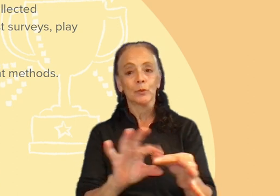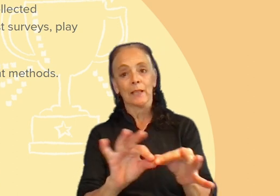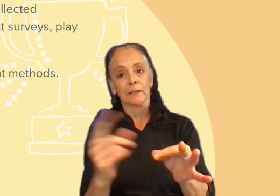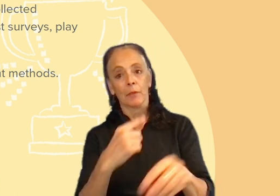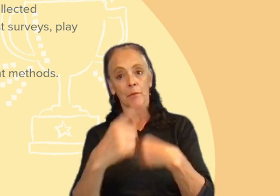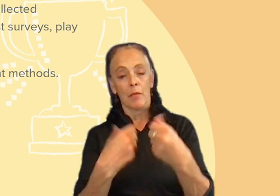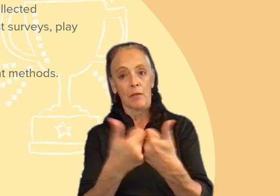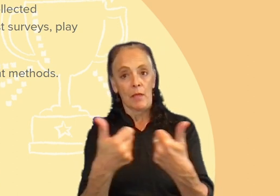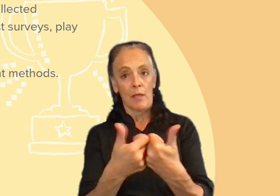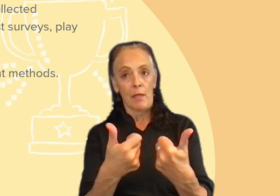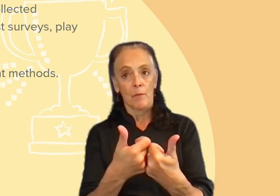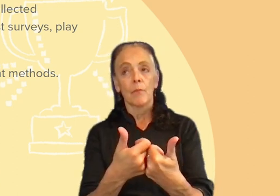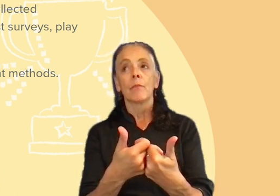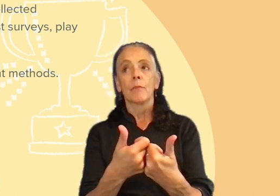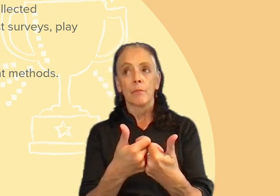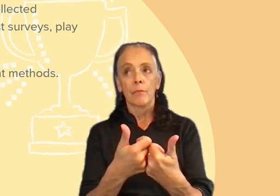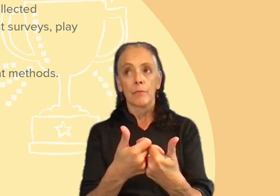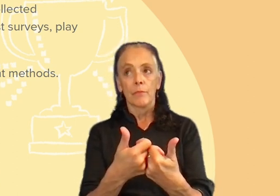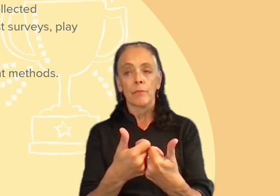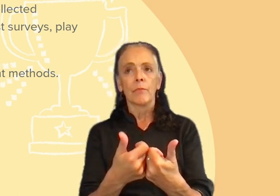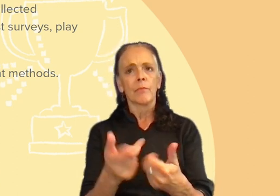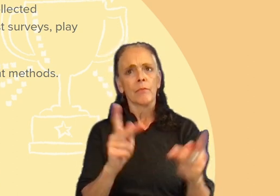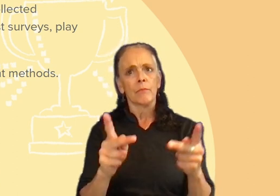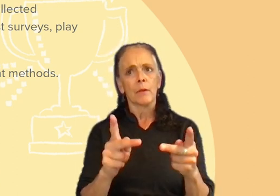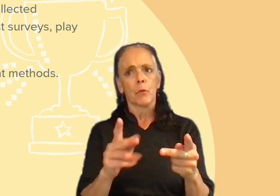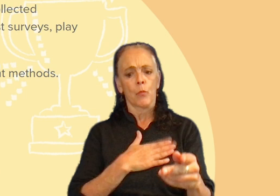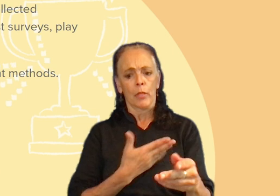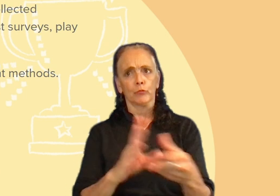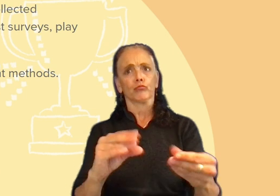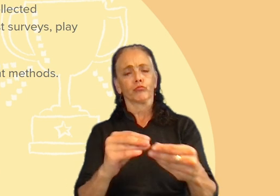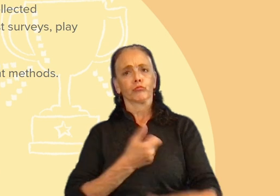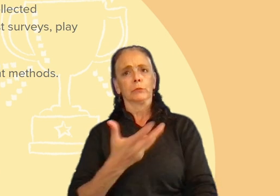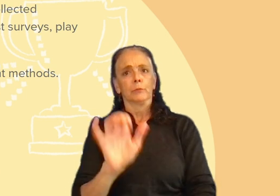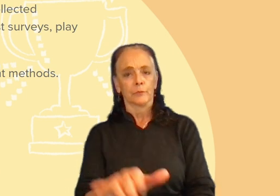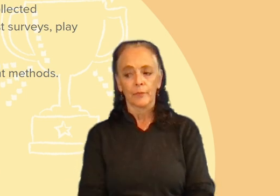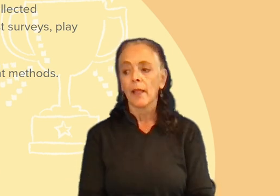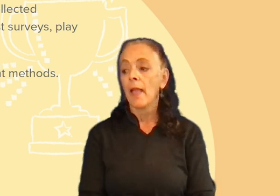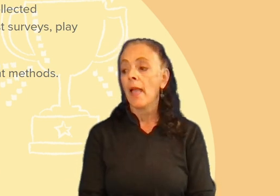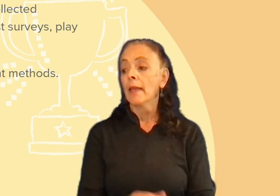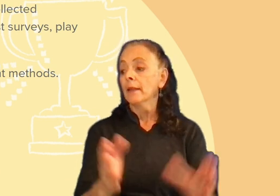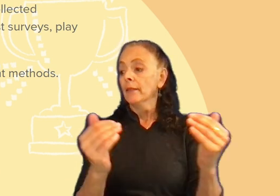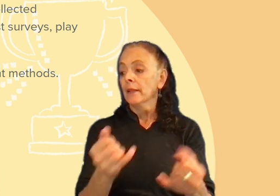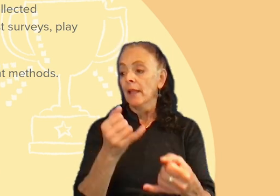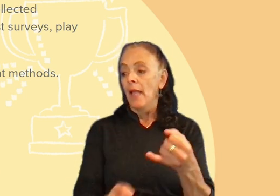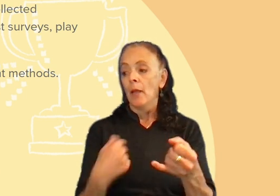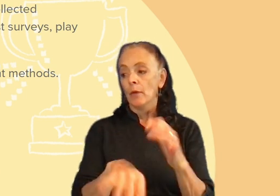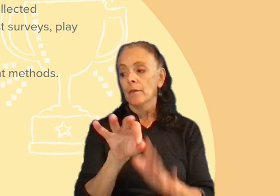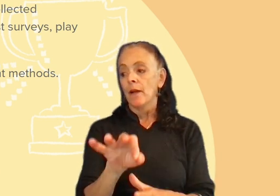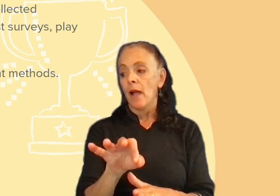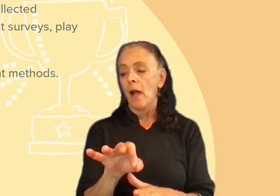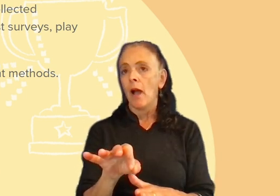game they are they are vocal about that uh and in the end we detected that we were at a